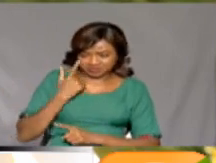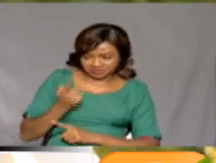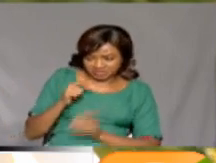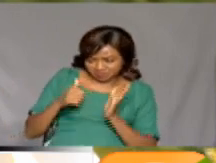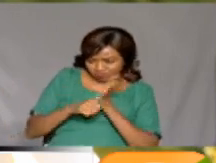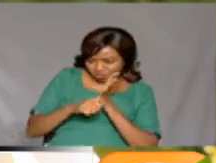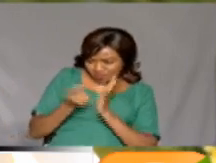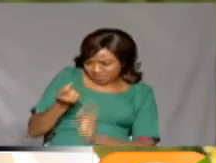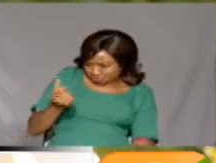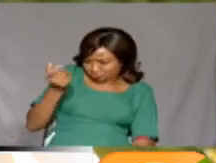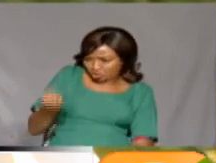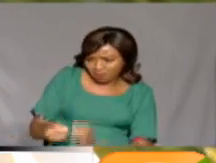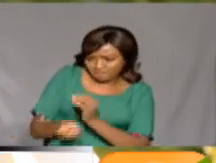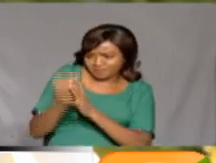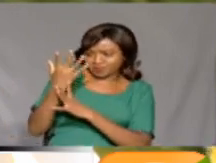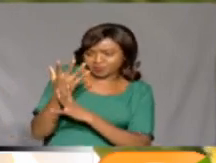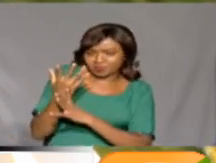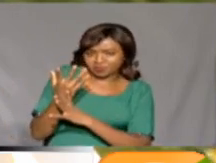me and Moi